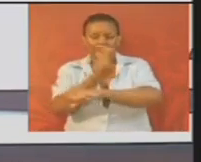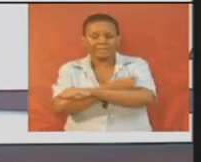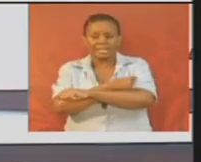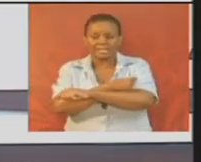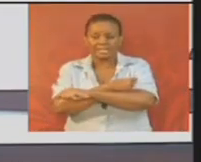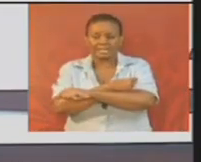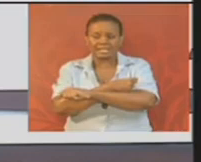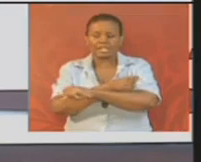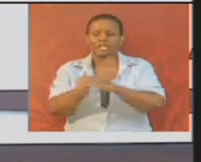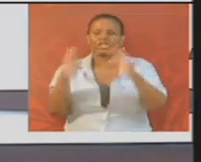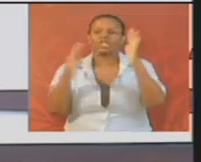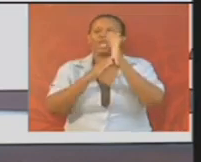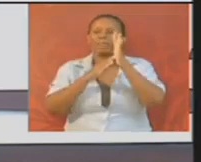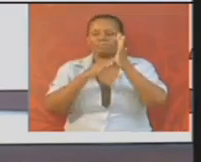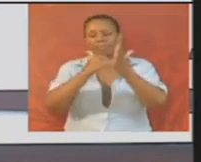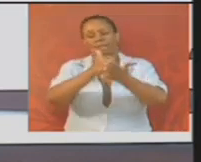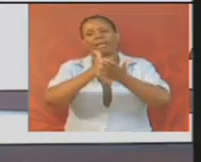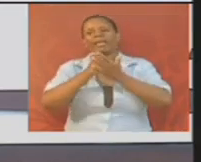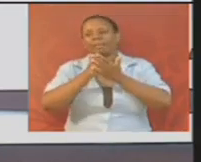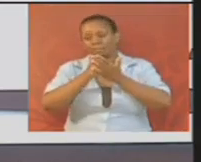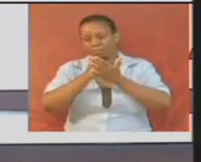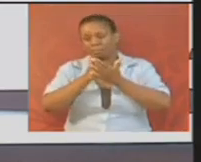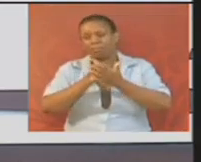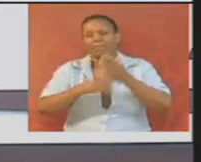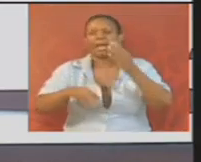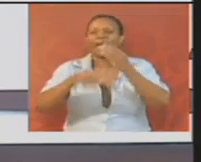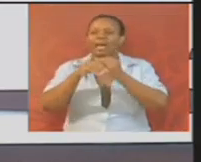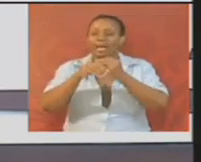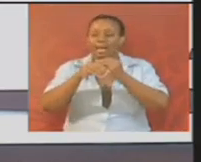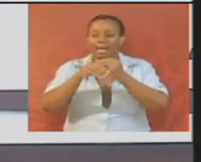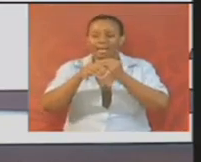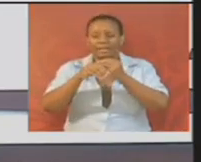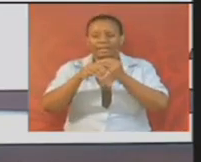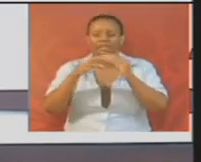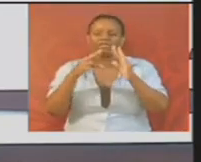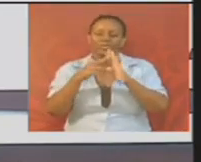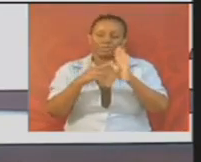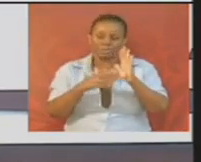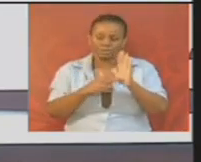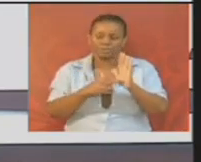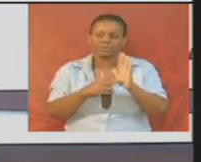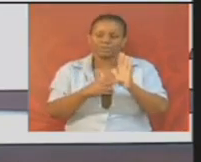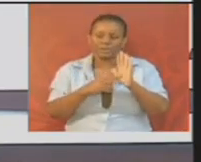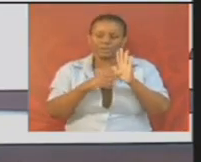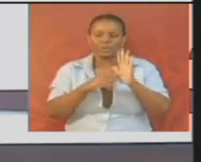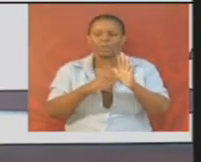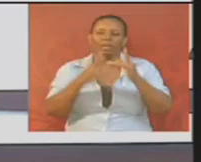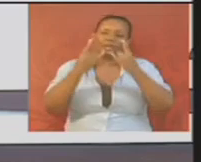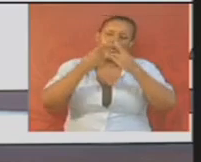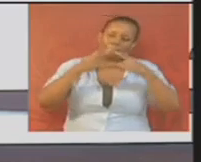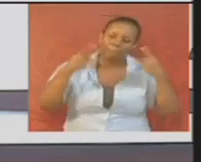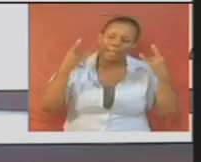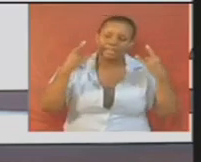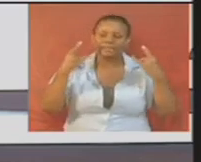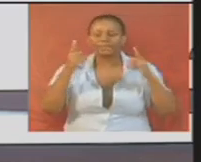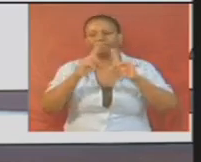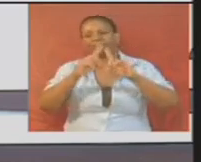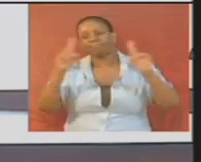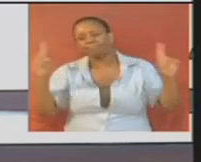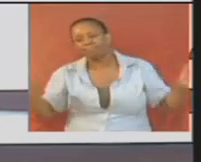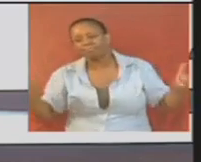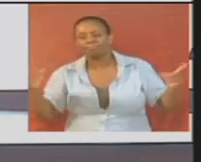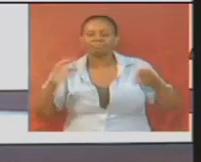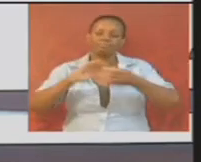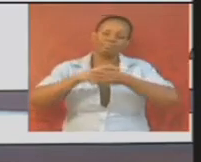of the COVID-19 protocols like mask wearing, social distancing, washing of hands, sanitizing of